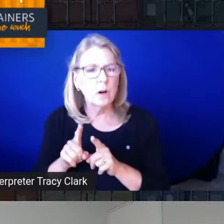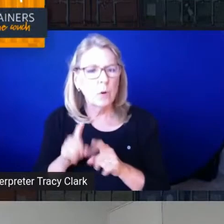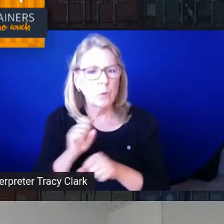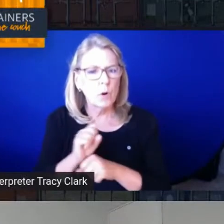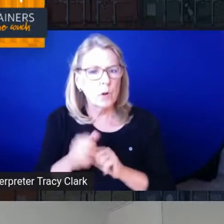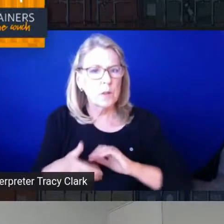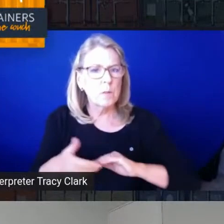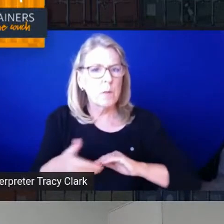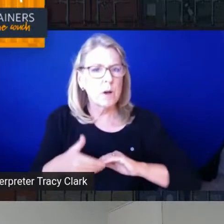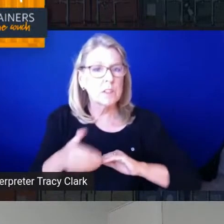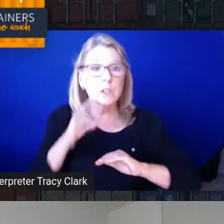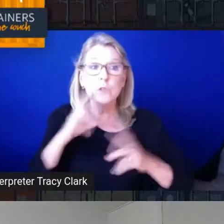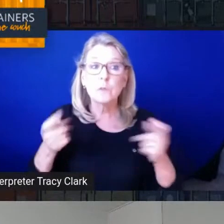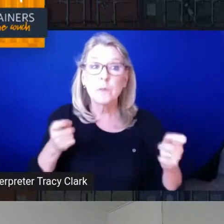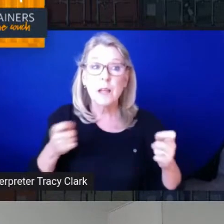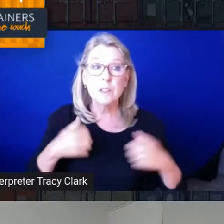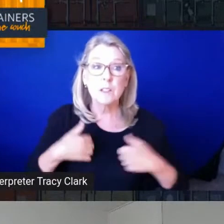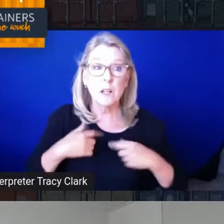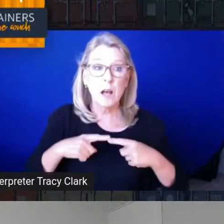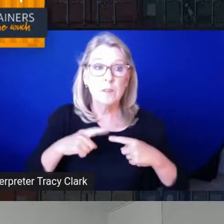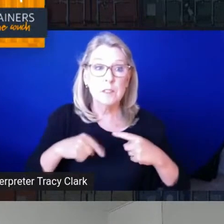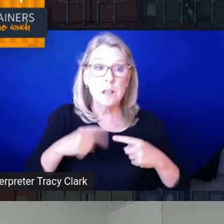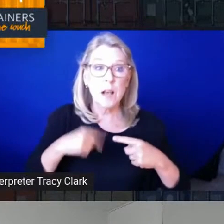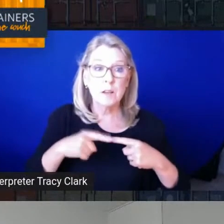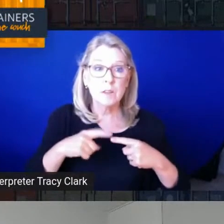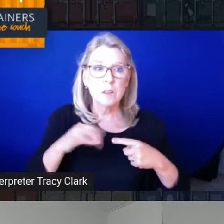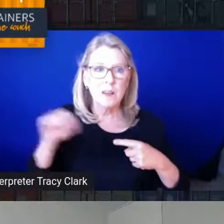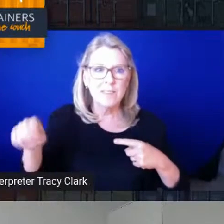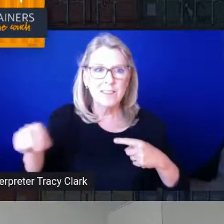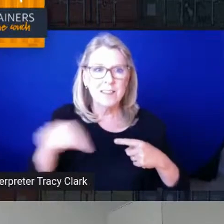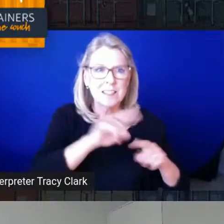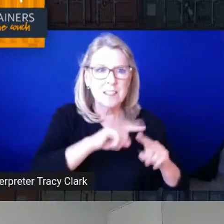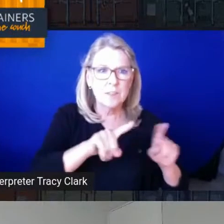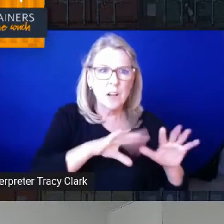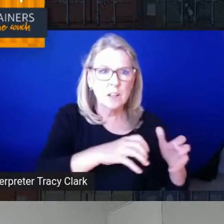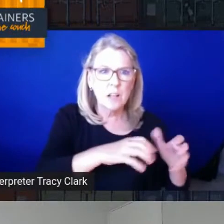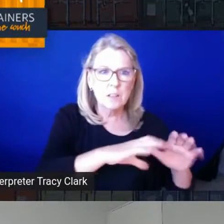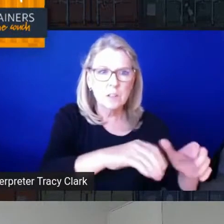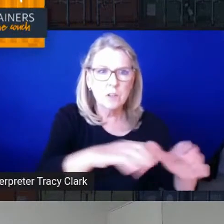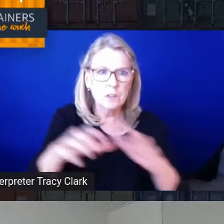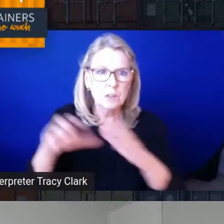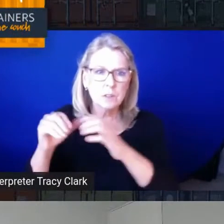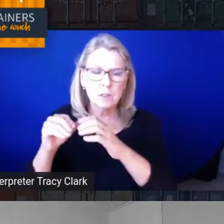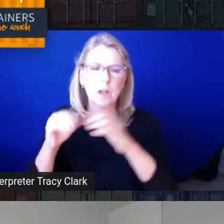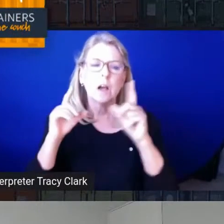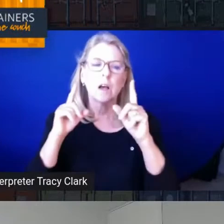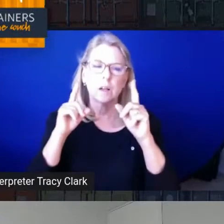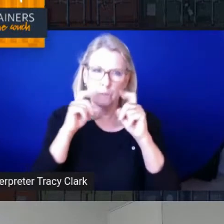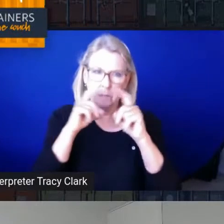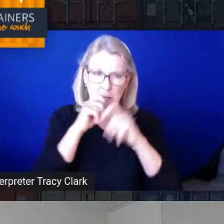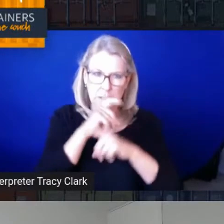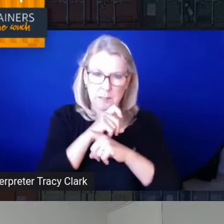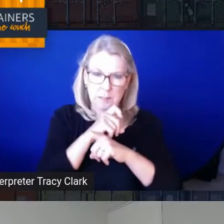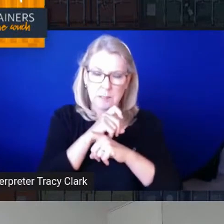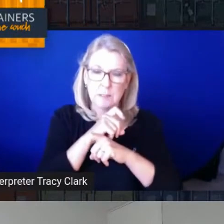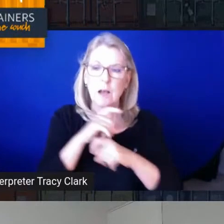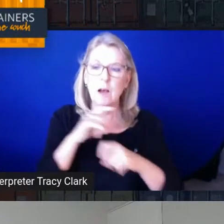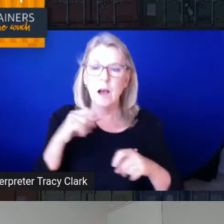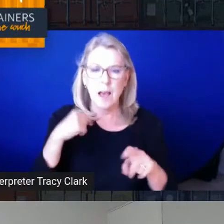is complex. And I think Kubernetes will, as a project, right, will evolve